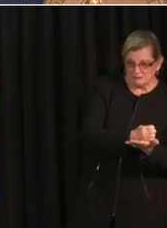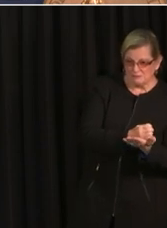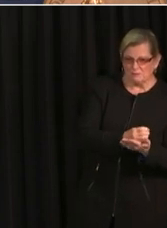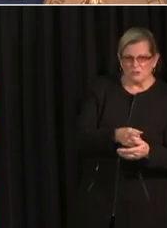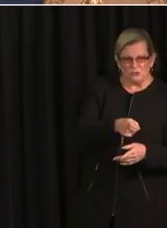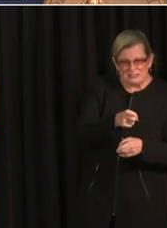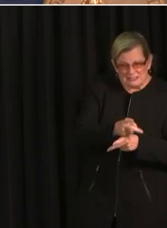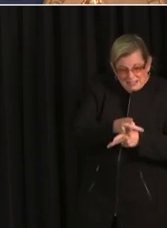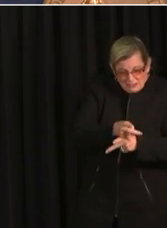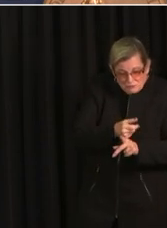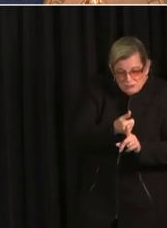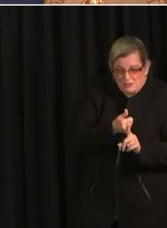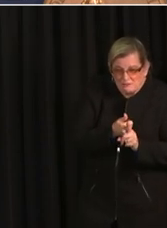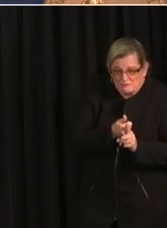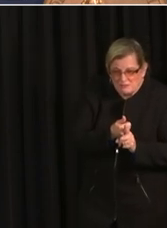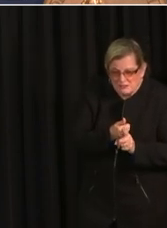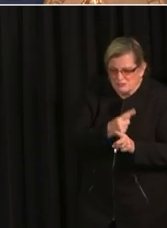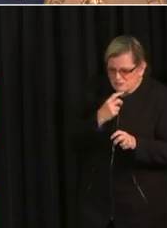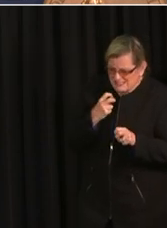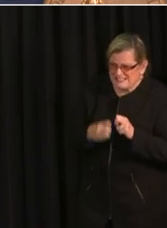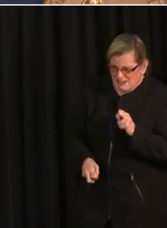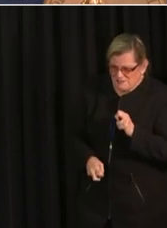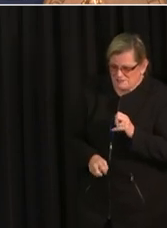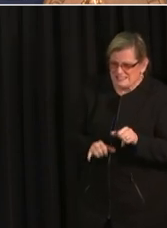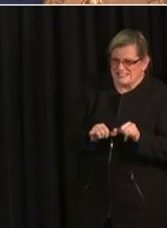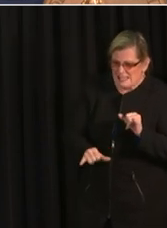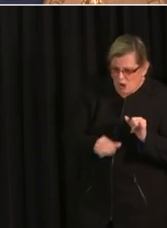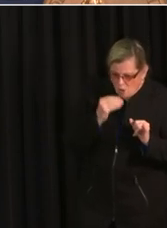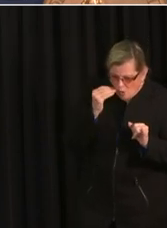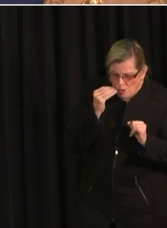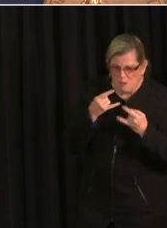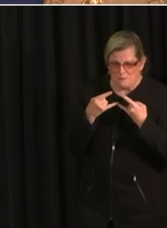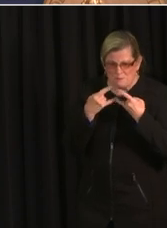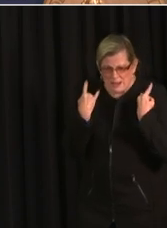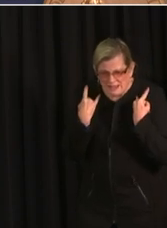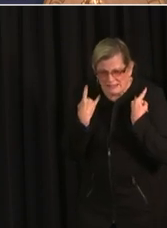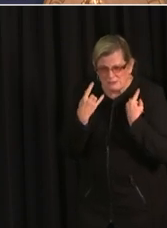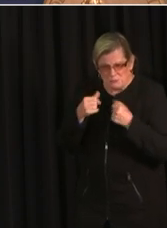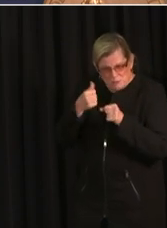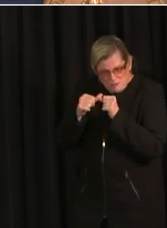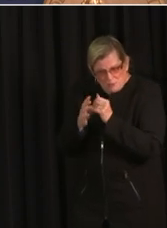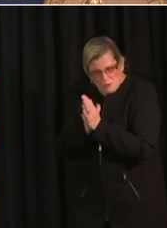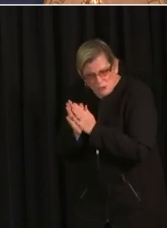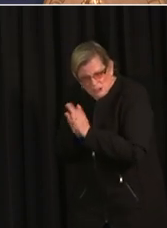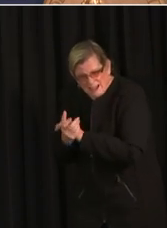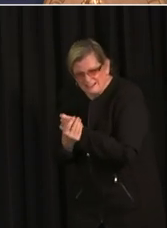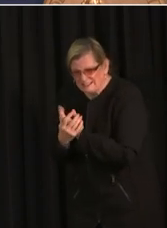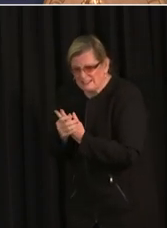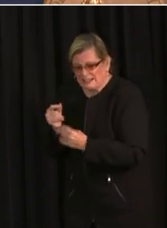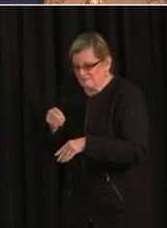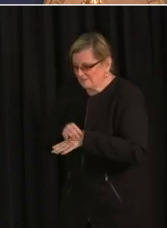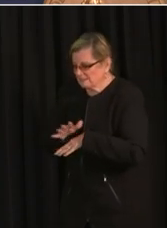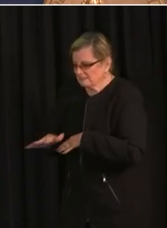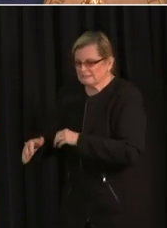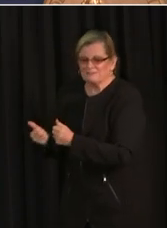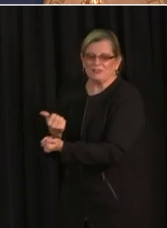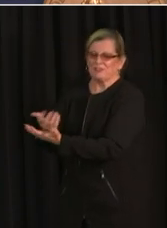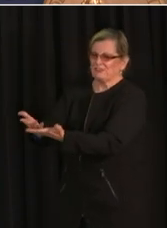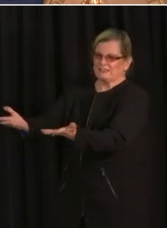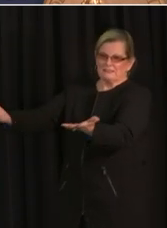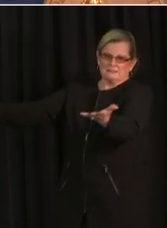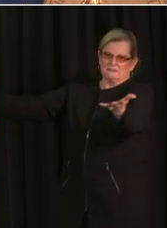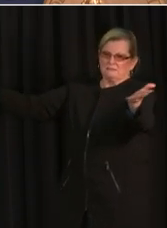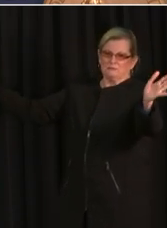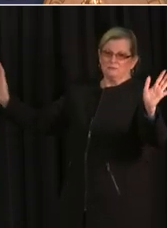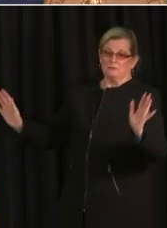say tough things that might inconvenience you, let's remember why we're doing it. We're doing it to